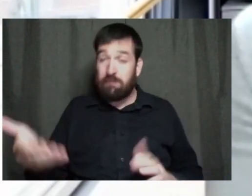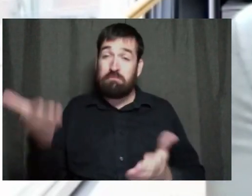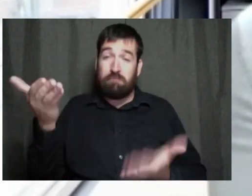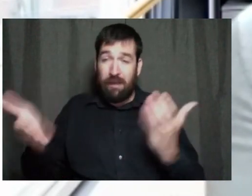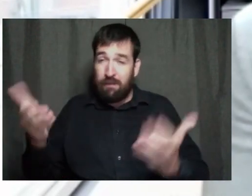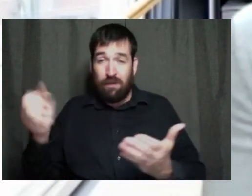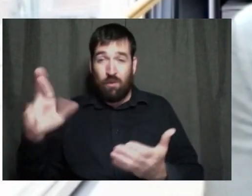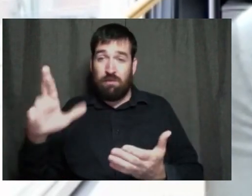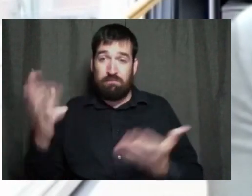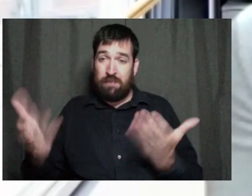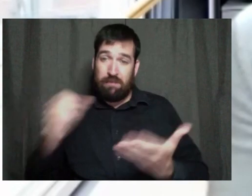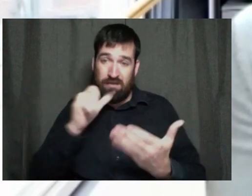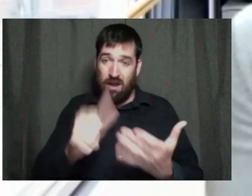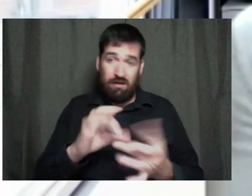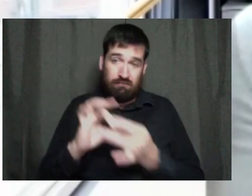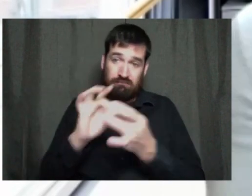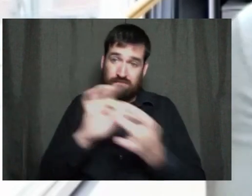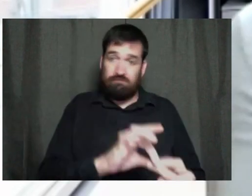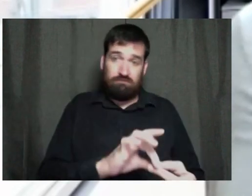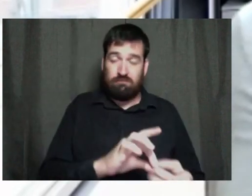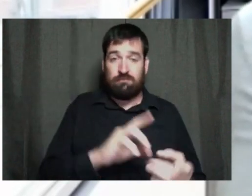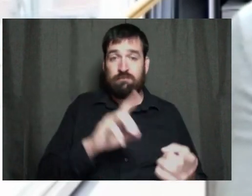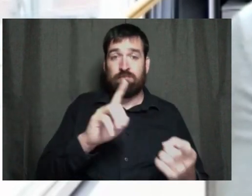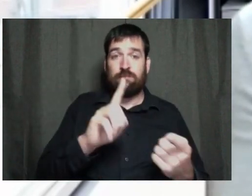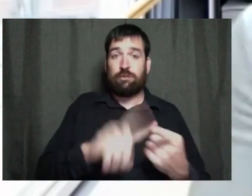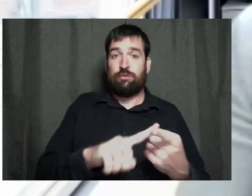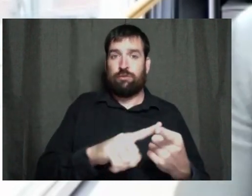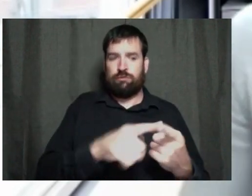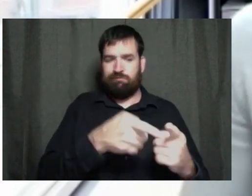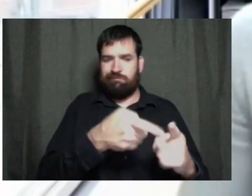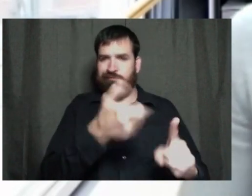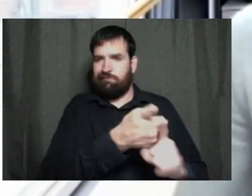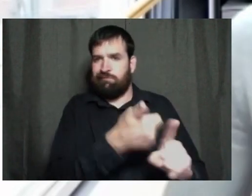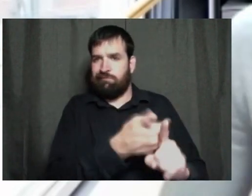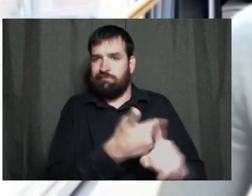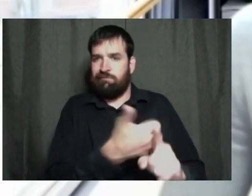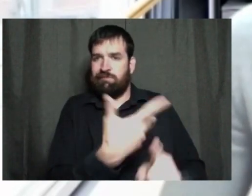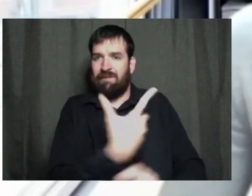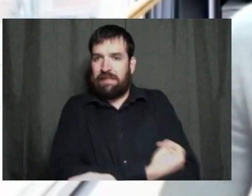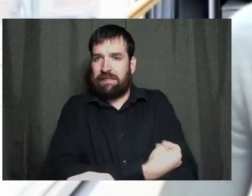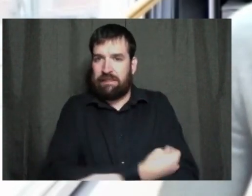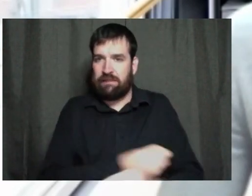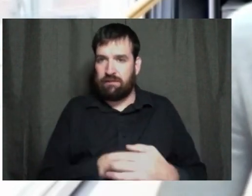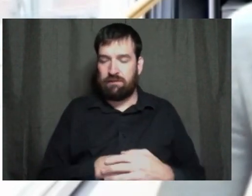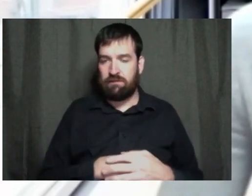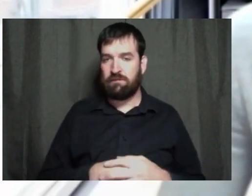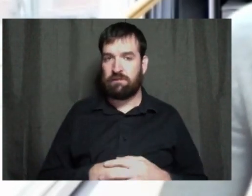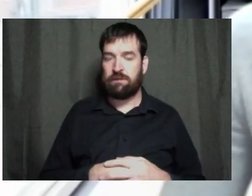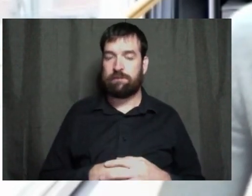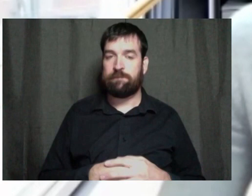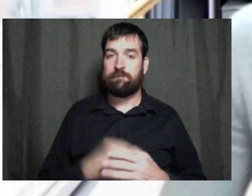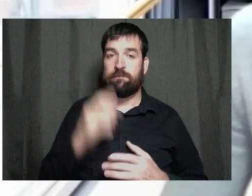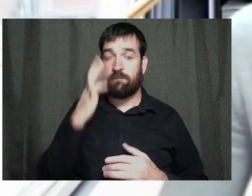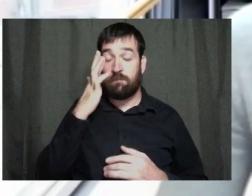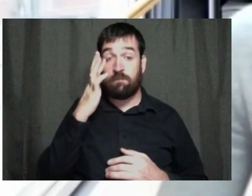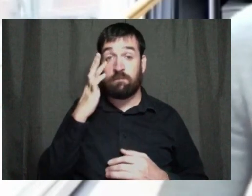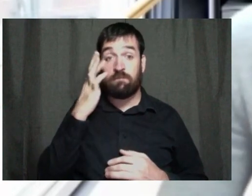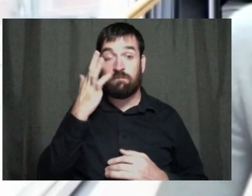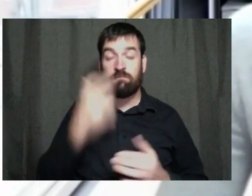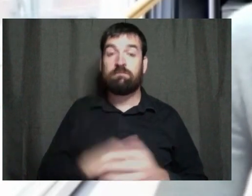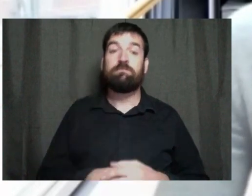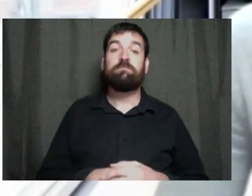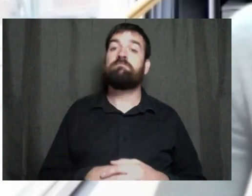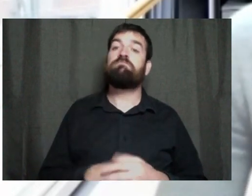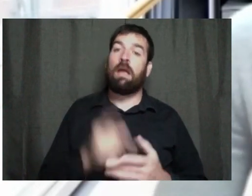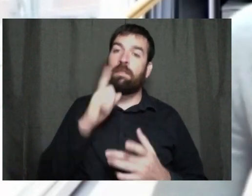anything. I don't know that there's any correlation with the person receiving the vaccine and the death. But I think it's important